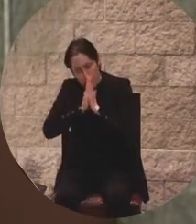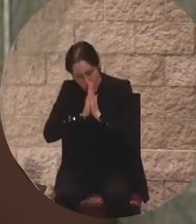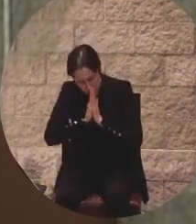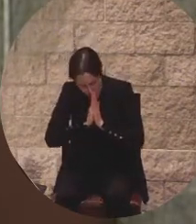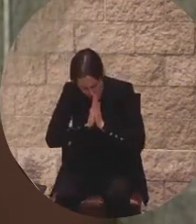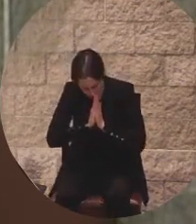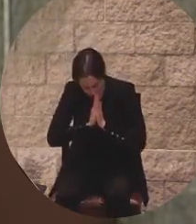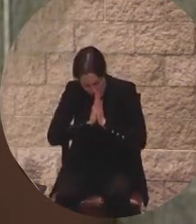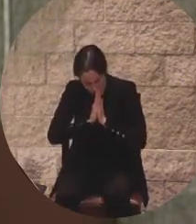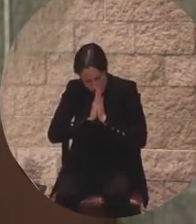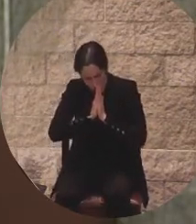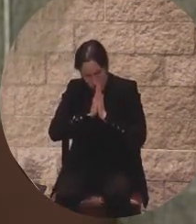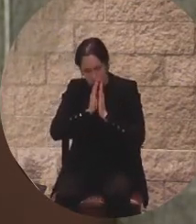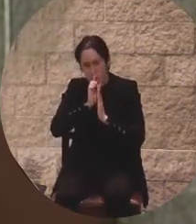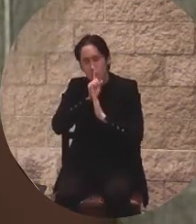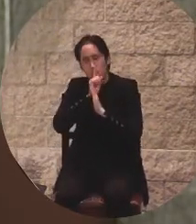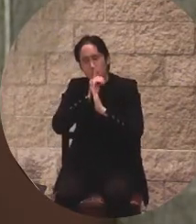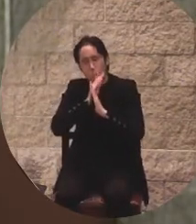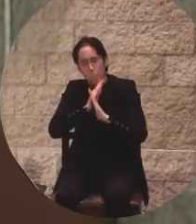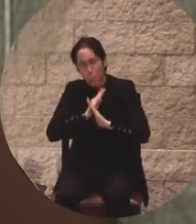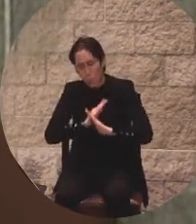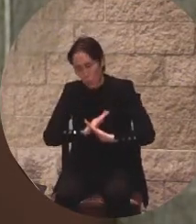waiting in a silent